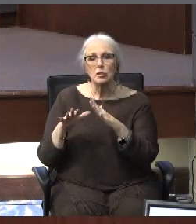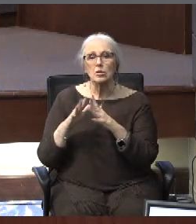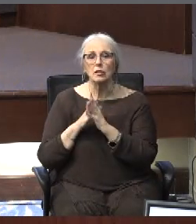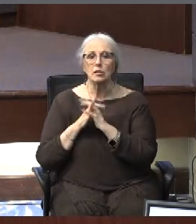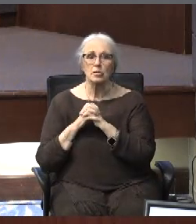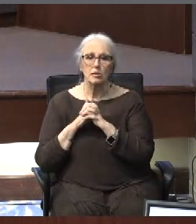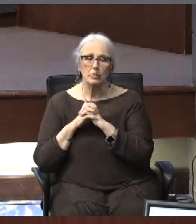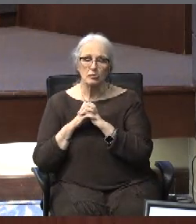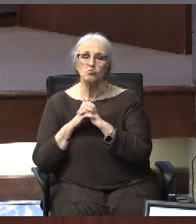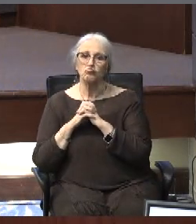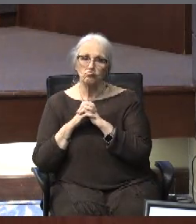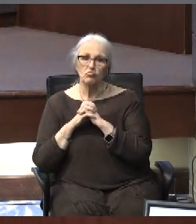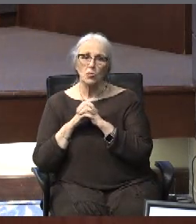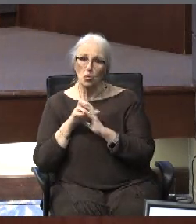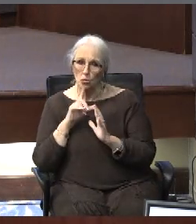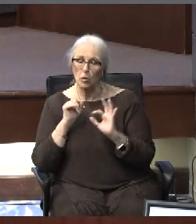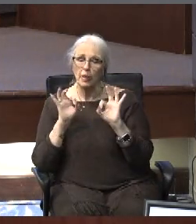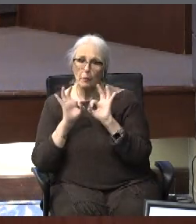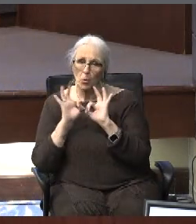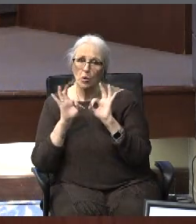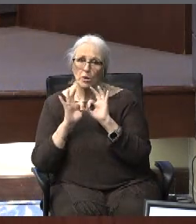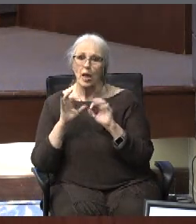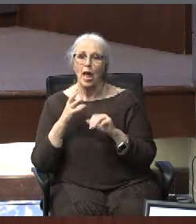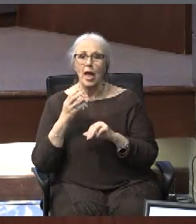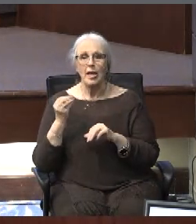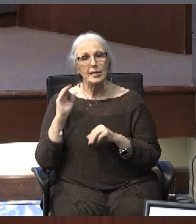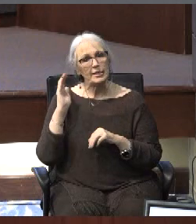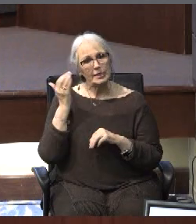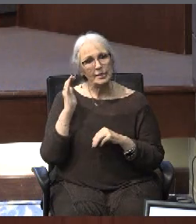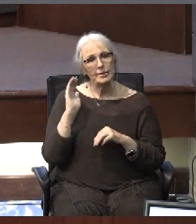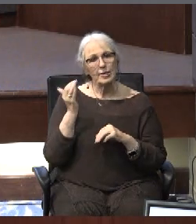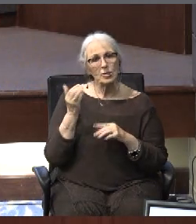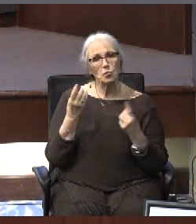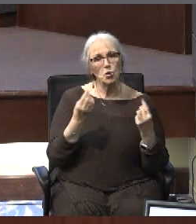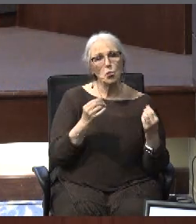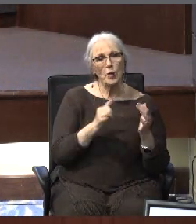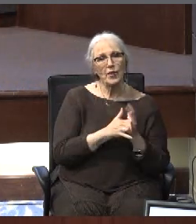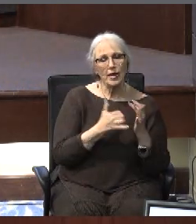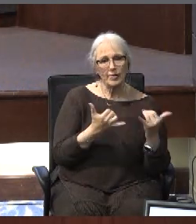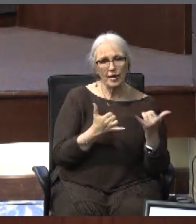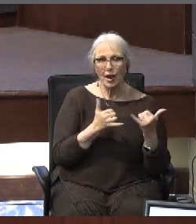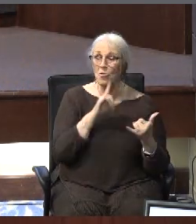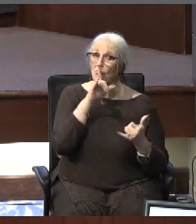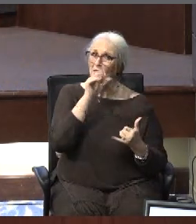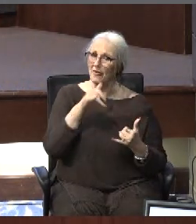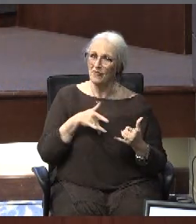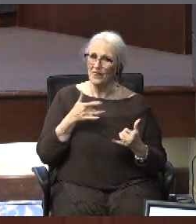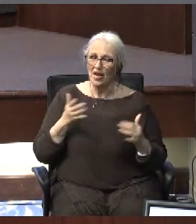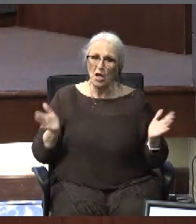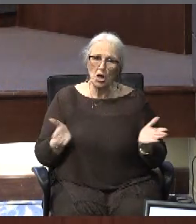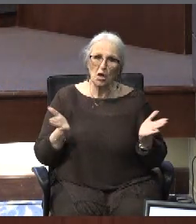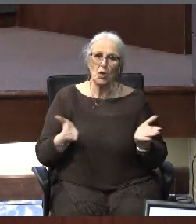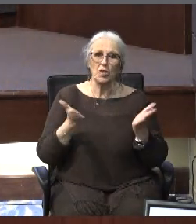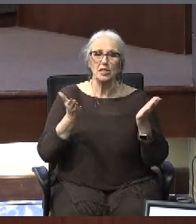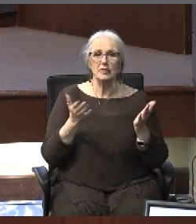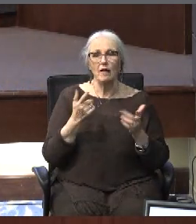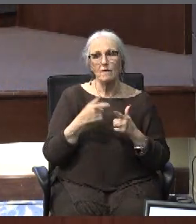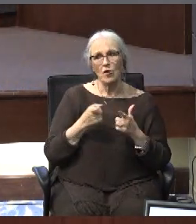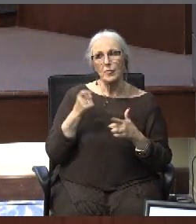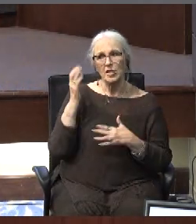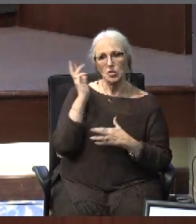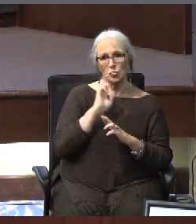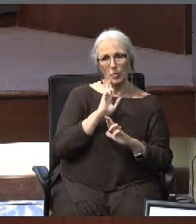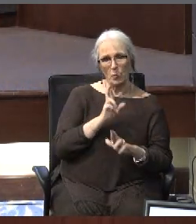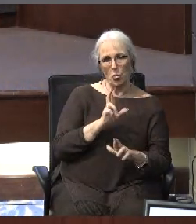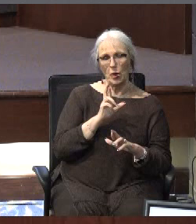that's really critical. And it seems like we're doing that now. And I'm very encouraged by this report. And I